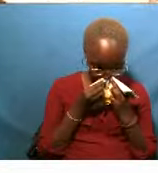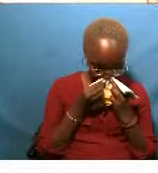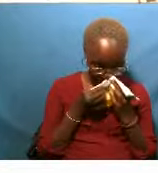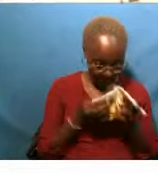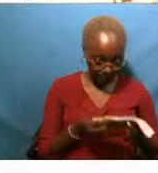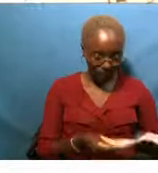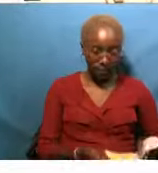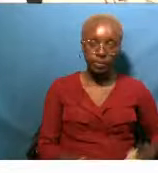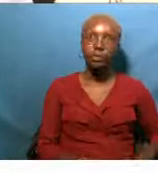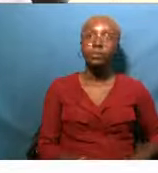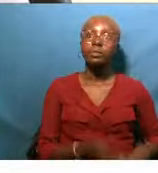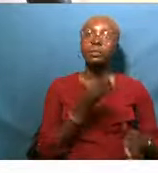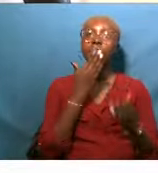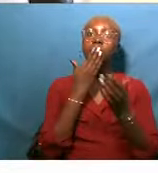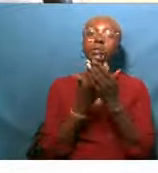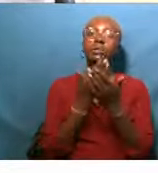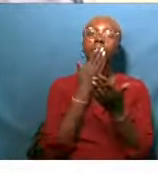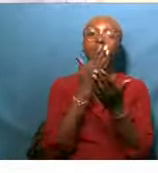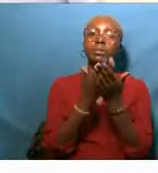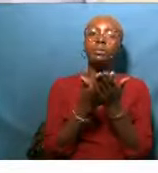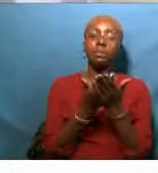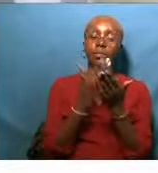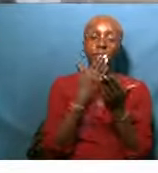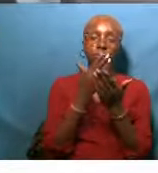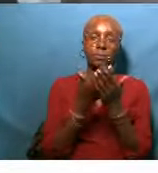Asanteni sana.